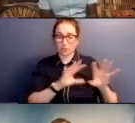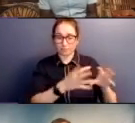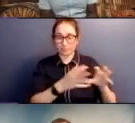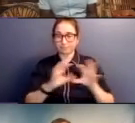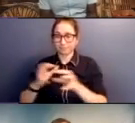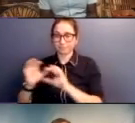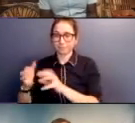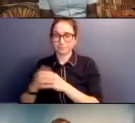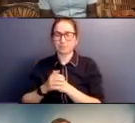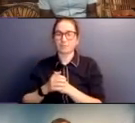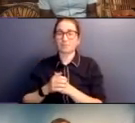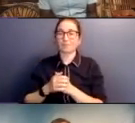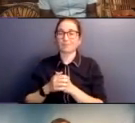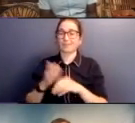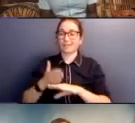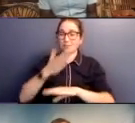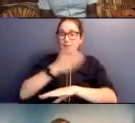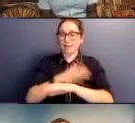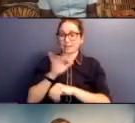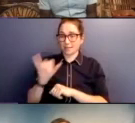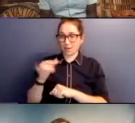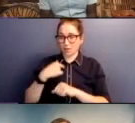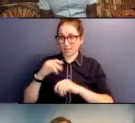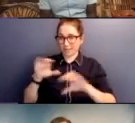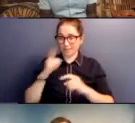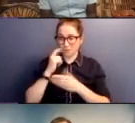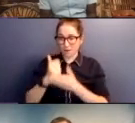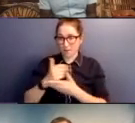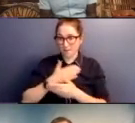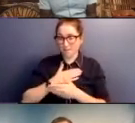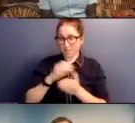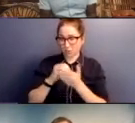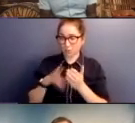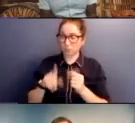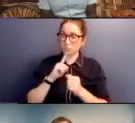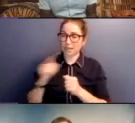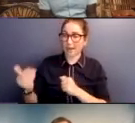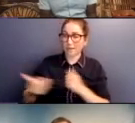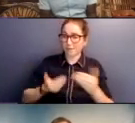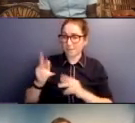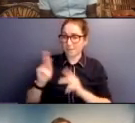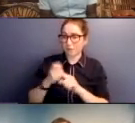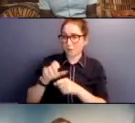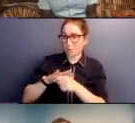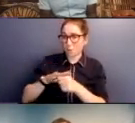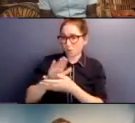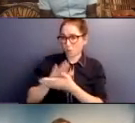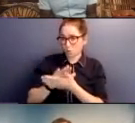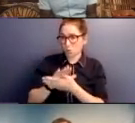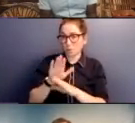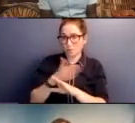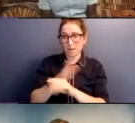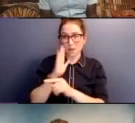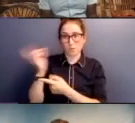then to enhance that, what I did to help my kids was I invited members from the local school band to come in